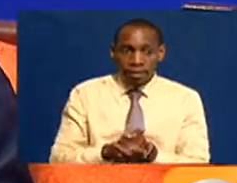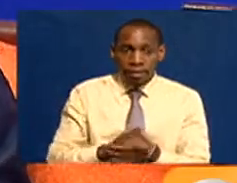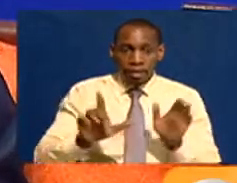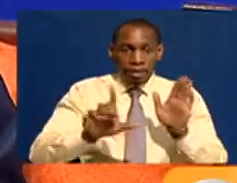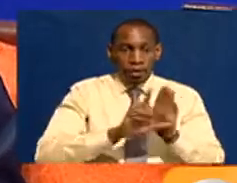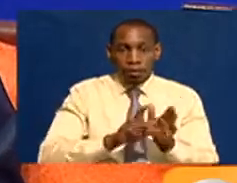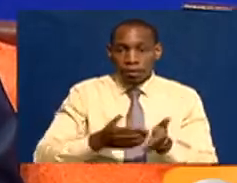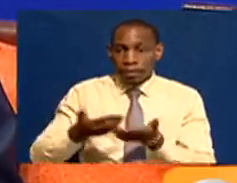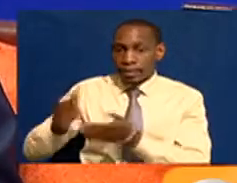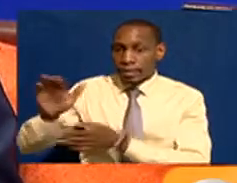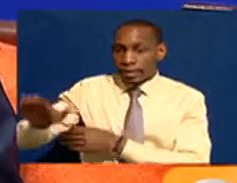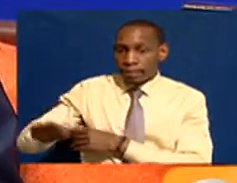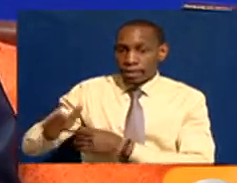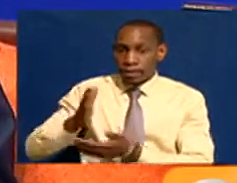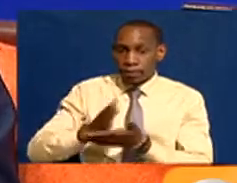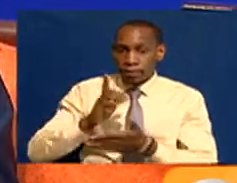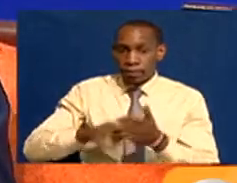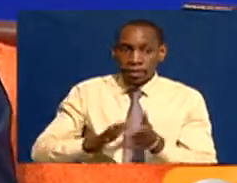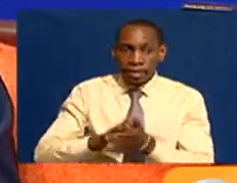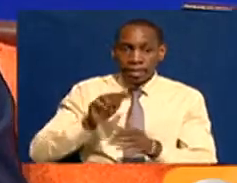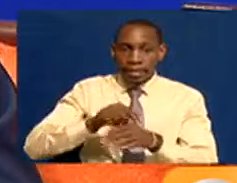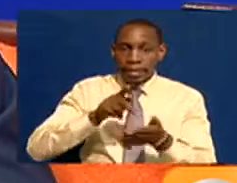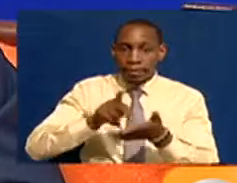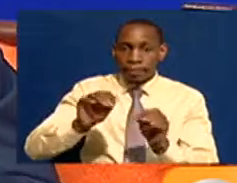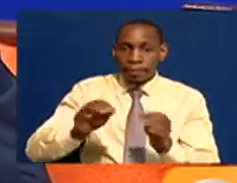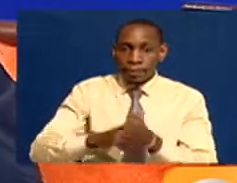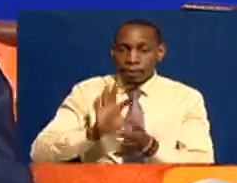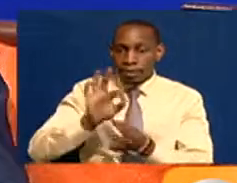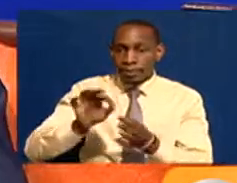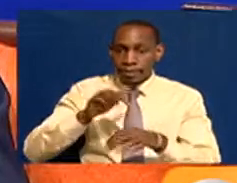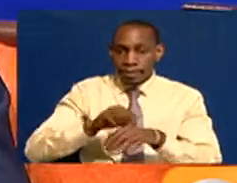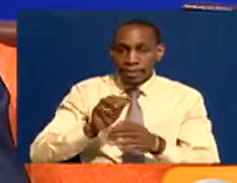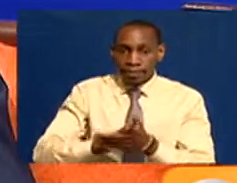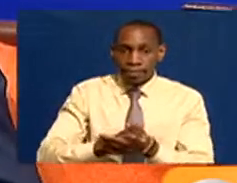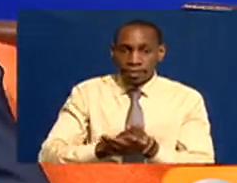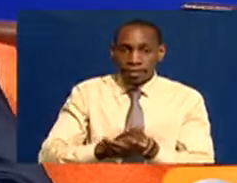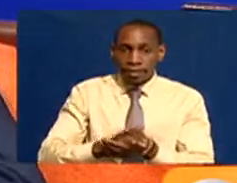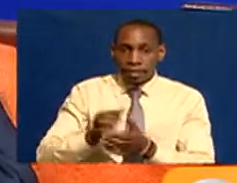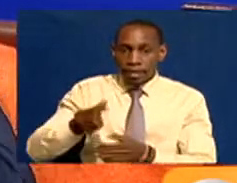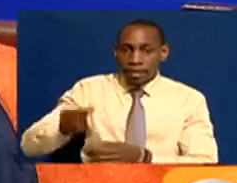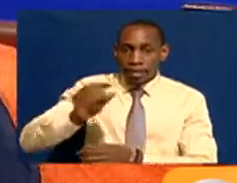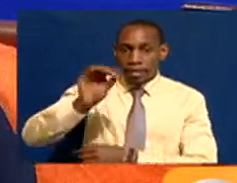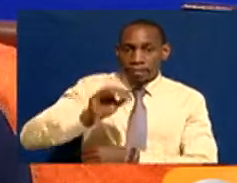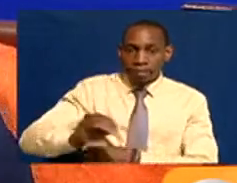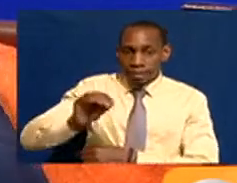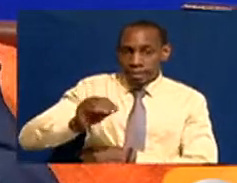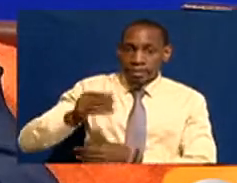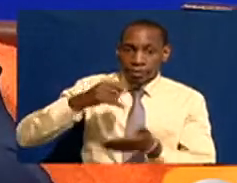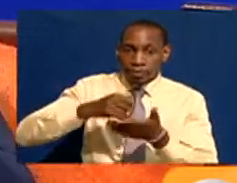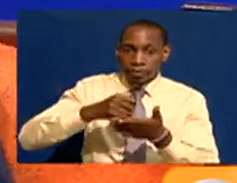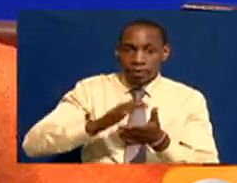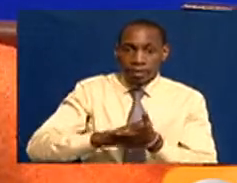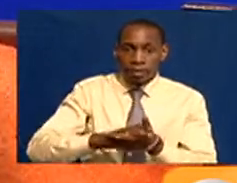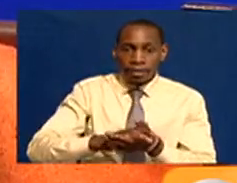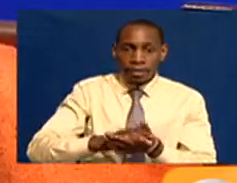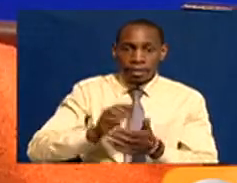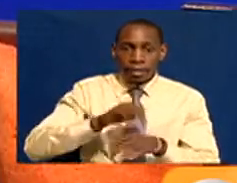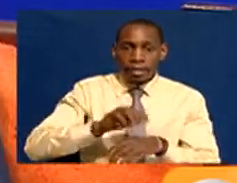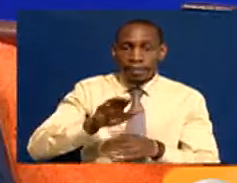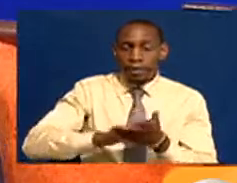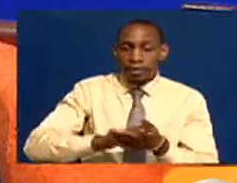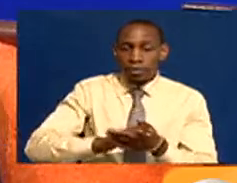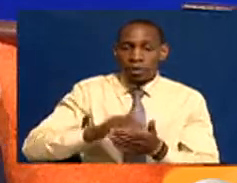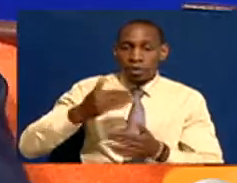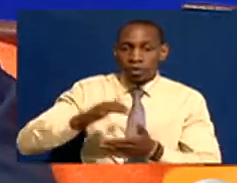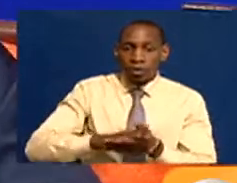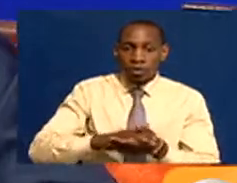sure that it also, if you don't pay within a certain period of time, it attracts interest. Mm-hmm. And then when you go, if you are a serial offender,